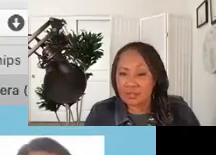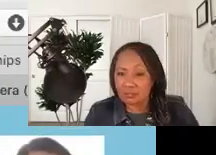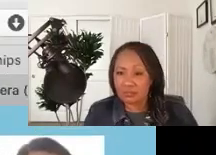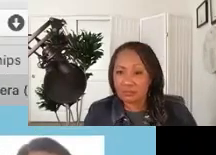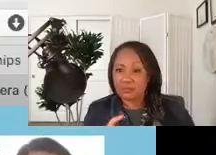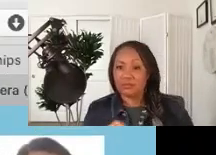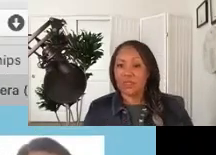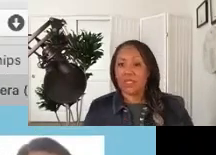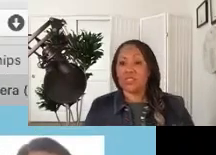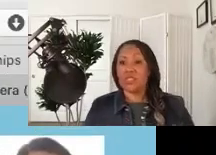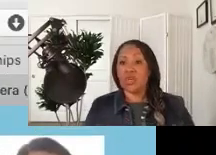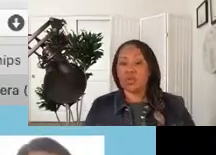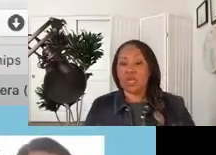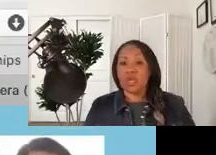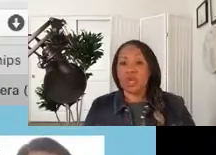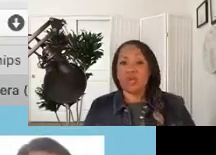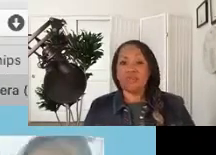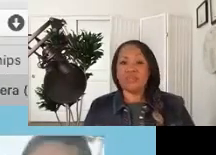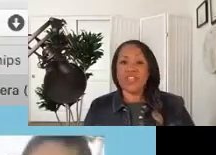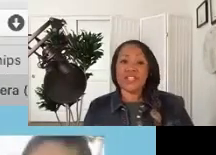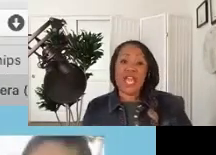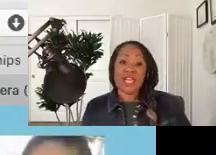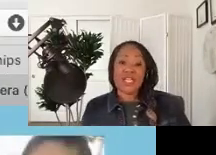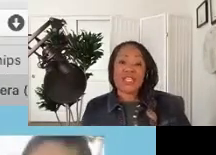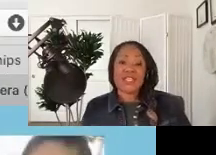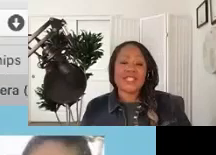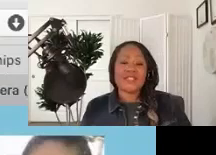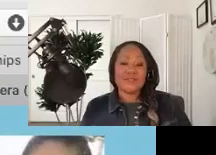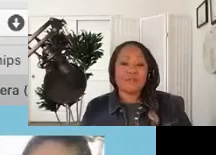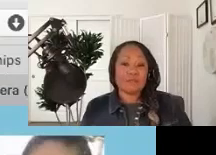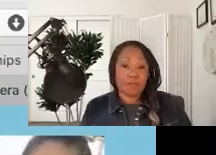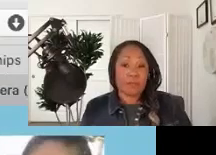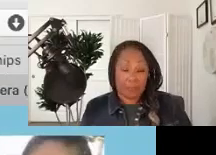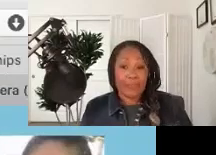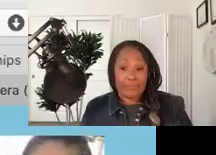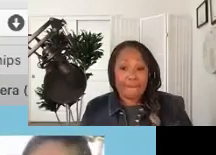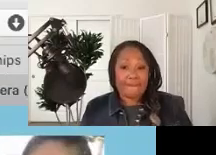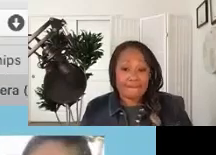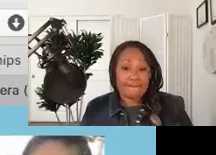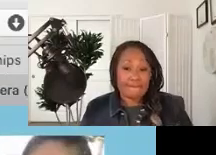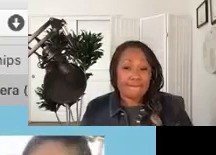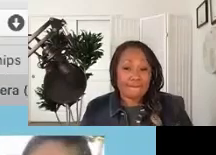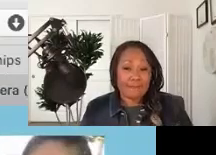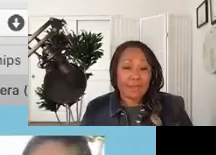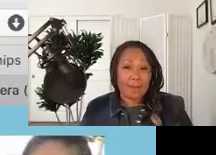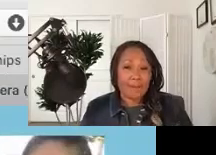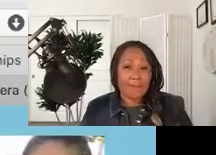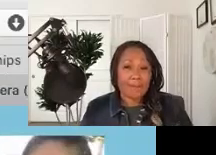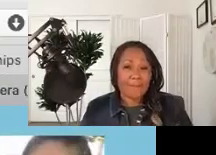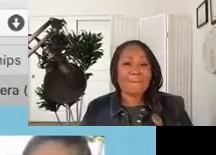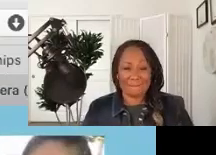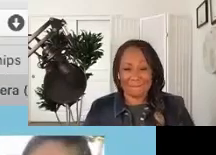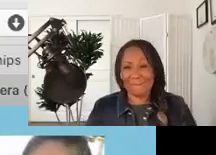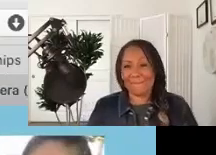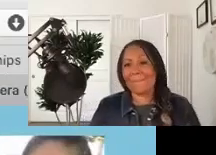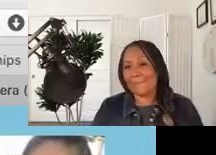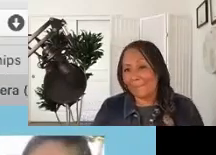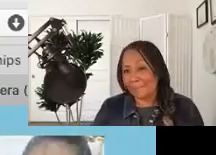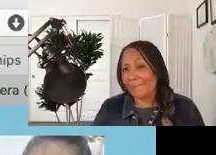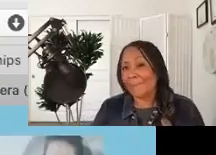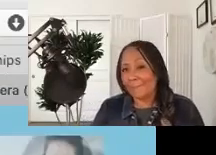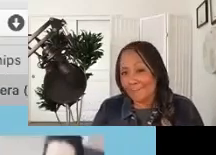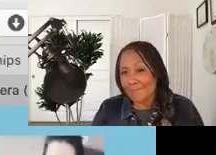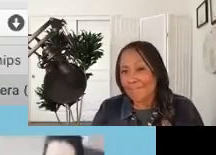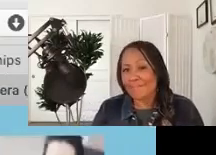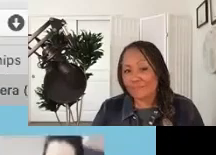slides. So You can't, yeah, Lori, actually you can upload more than 10. Mm-hmm. And